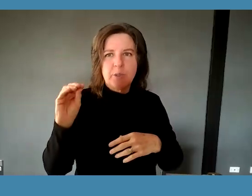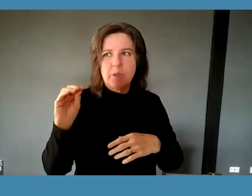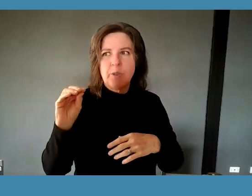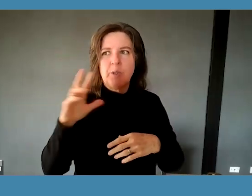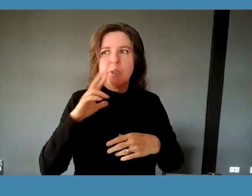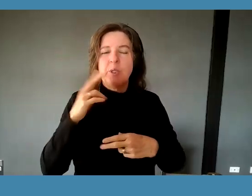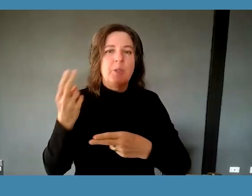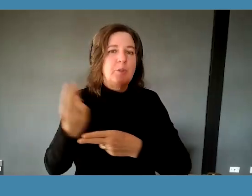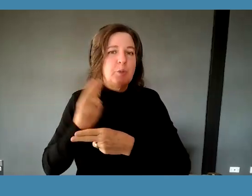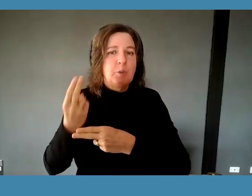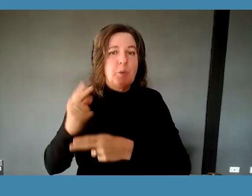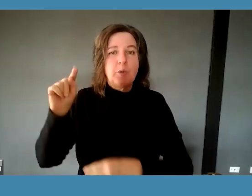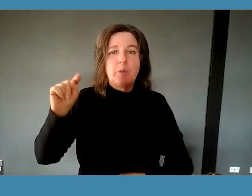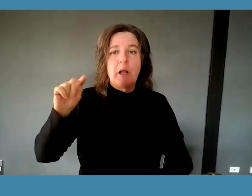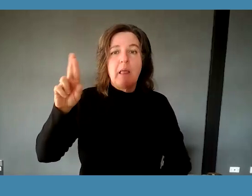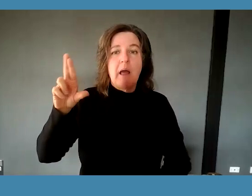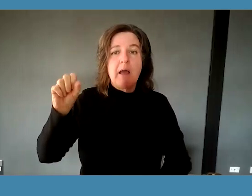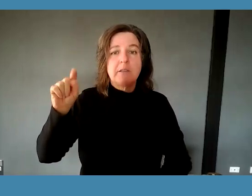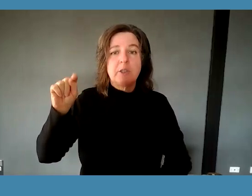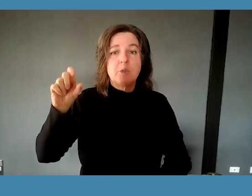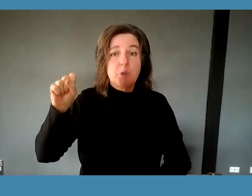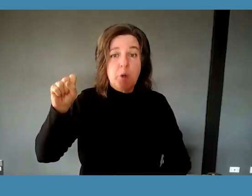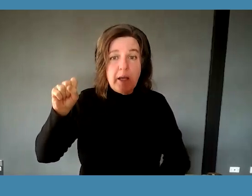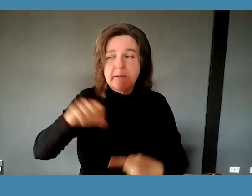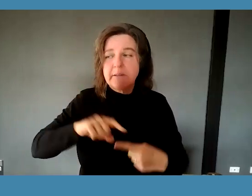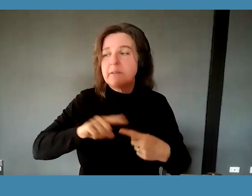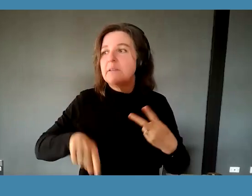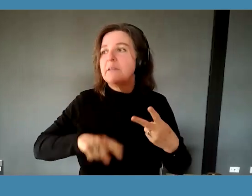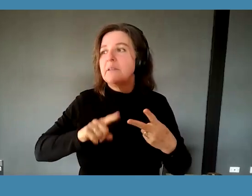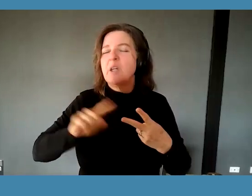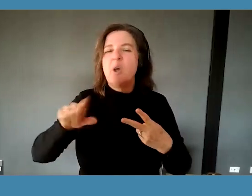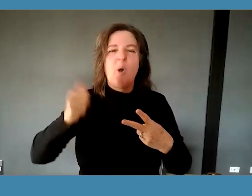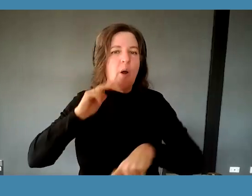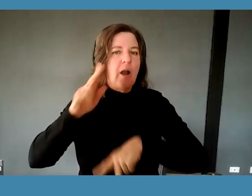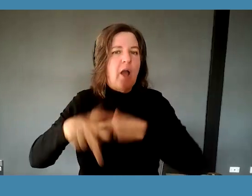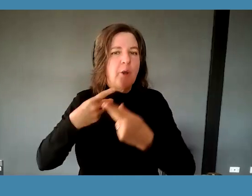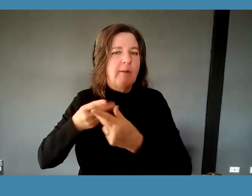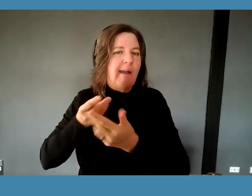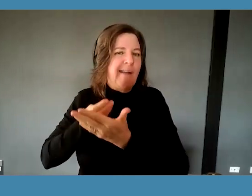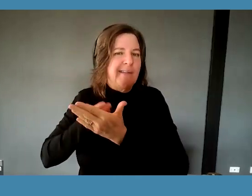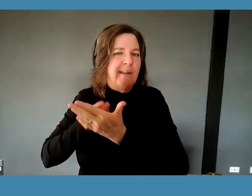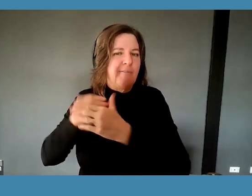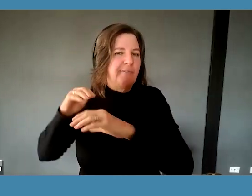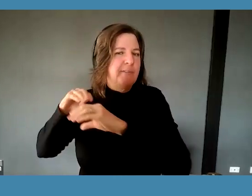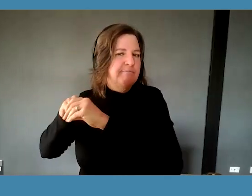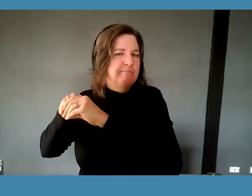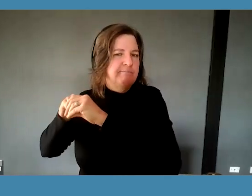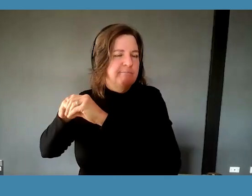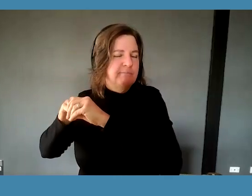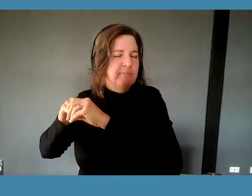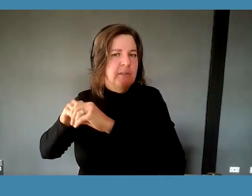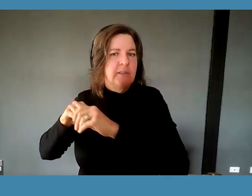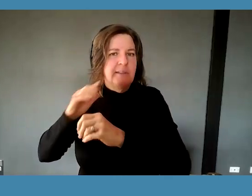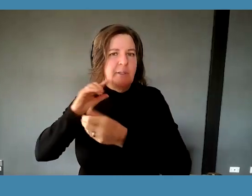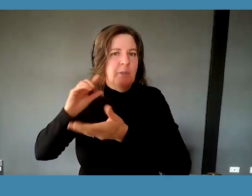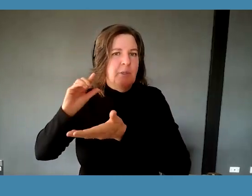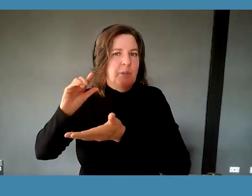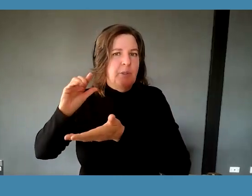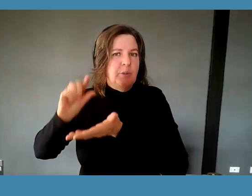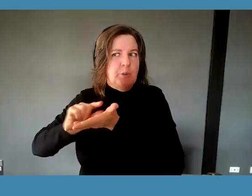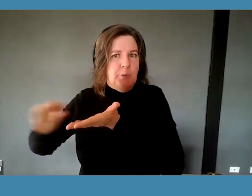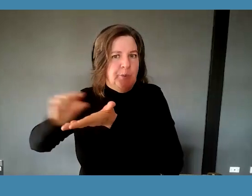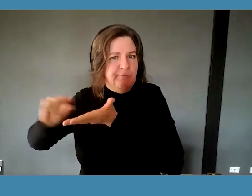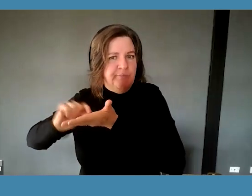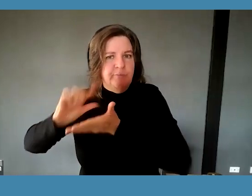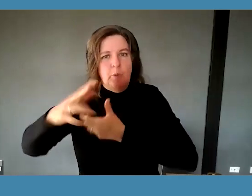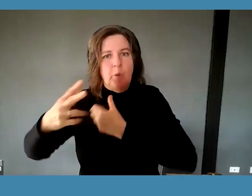utilize trusts or other kind of funds to set aside assets and